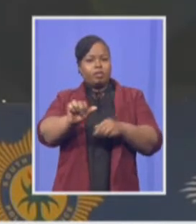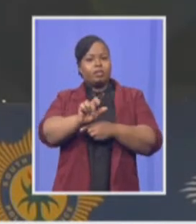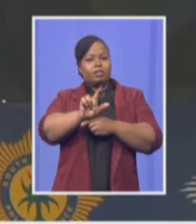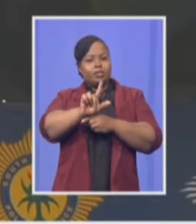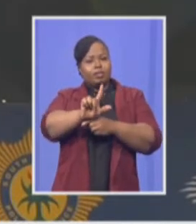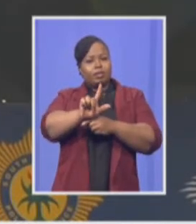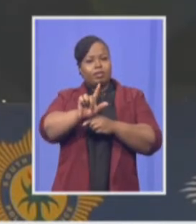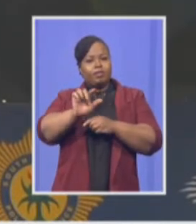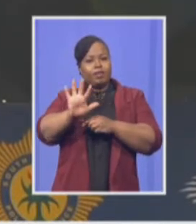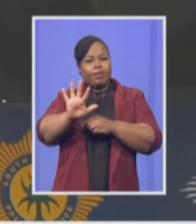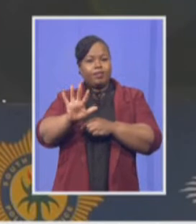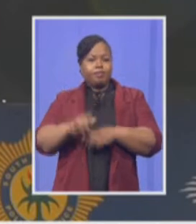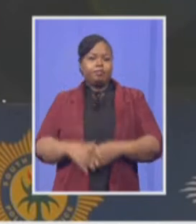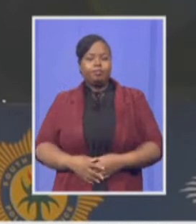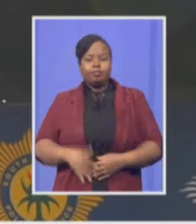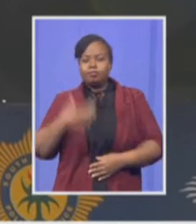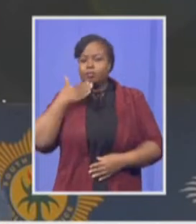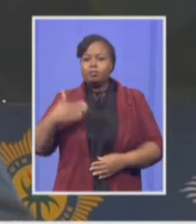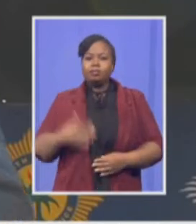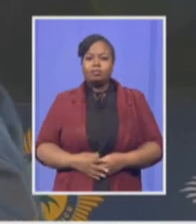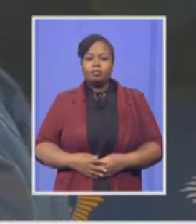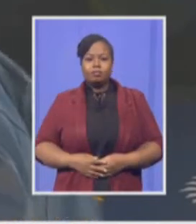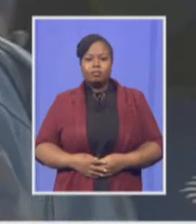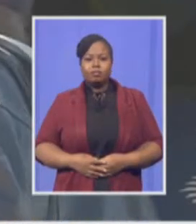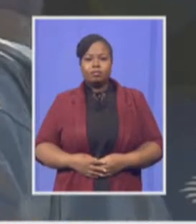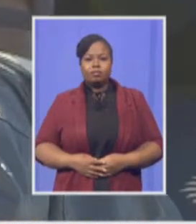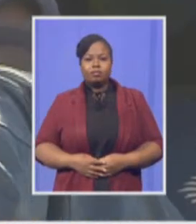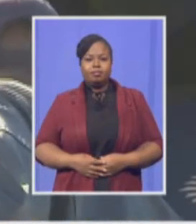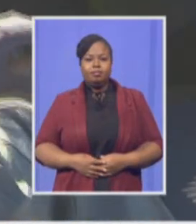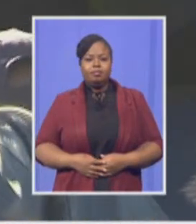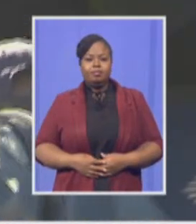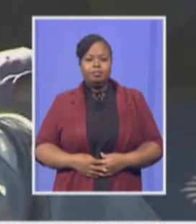4675. Siyabonga.